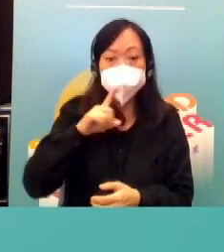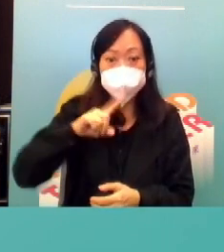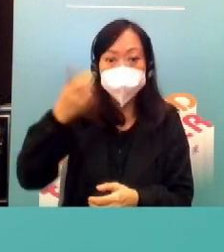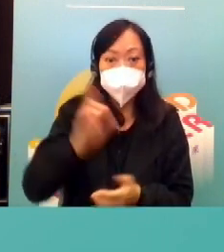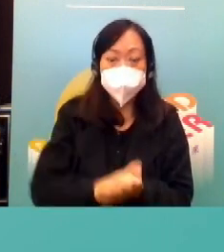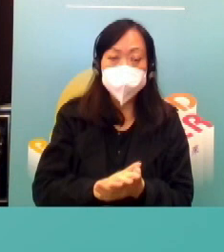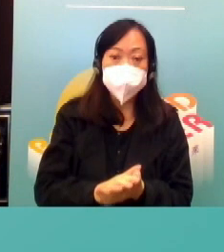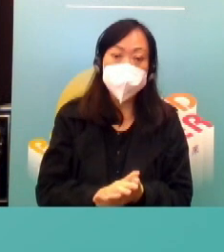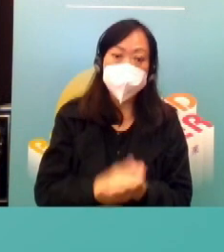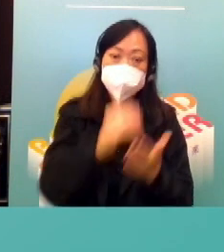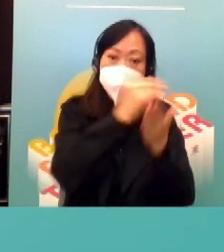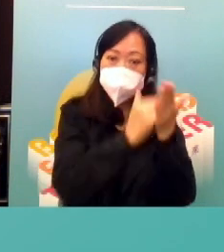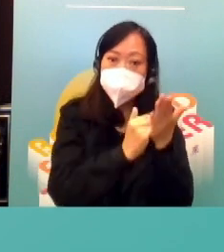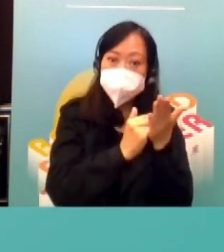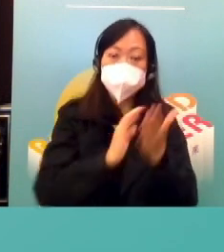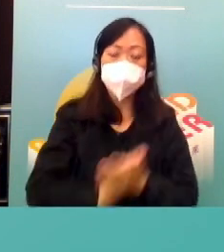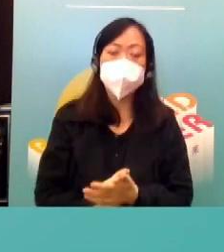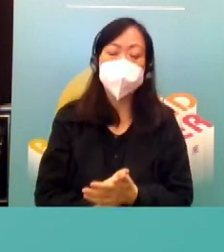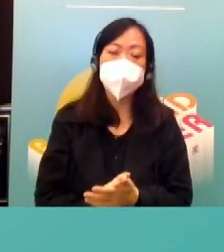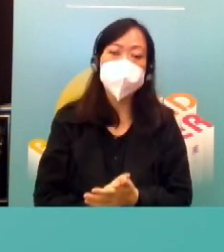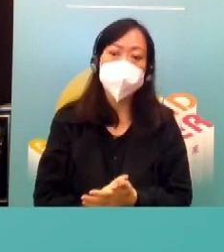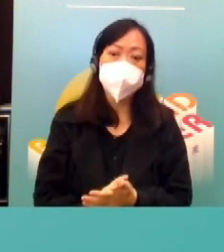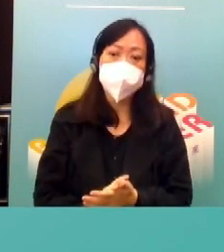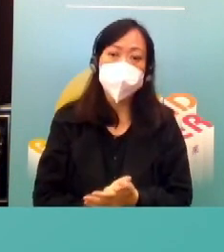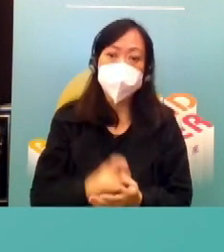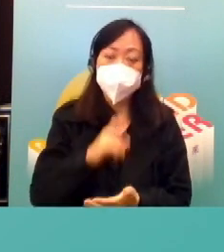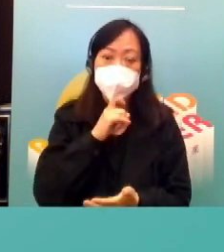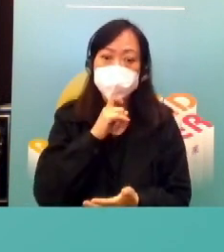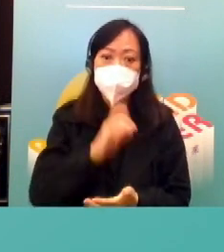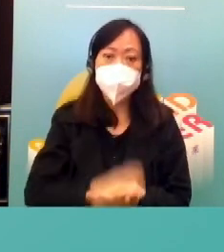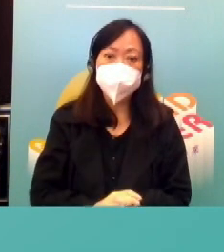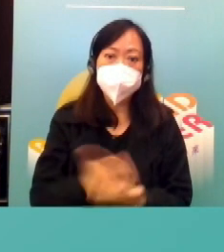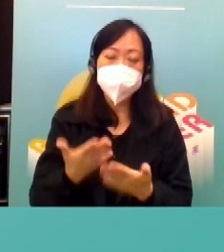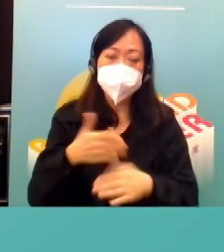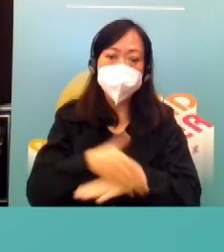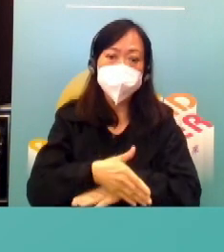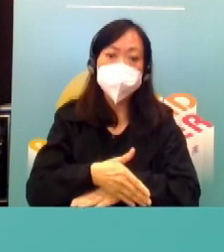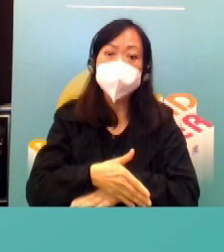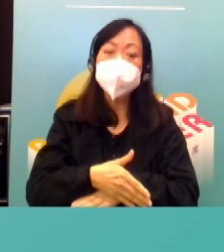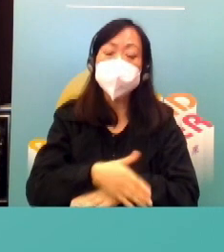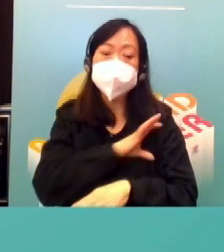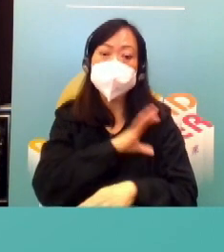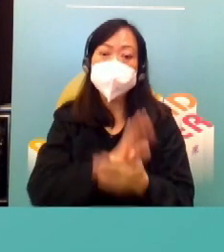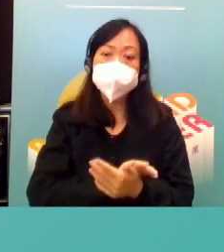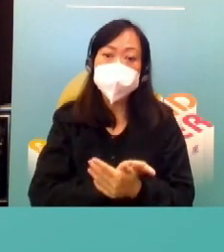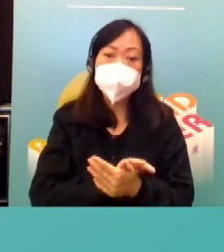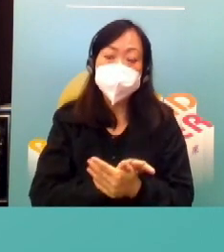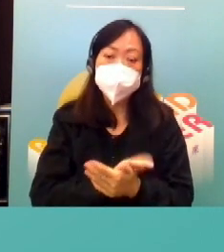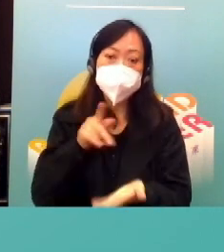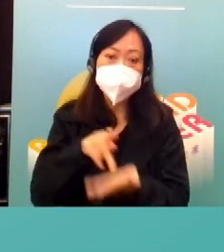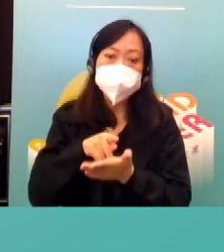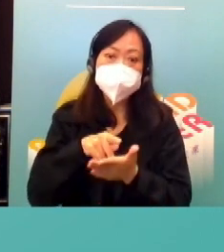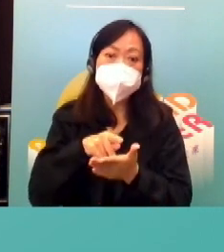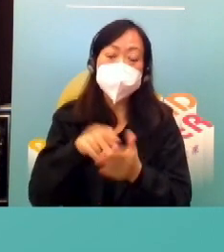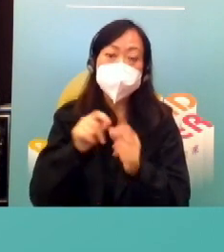instrument are not foreign to many of you in this conference. And so I will let also other speakers to talk about those more. And so